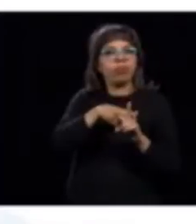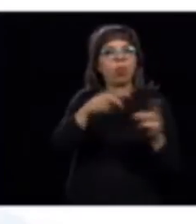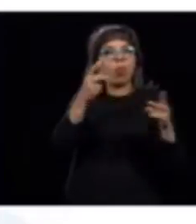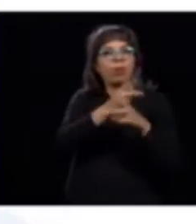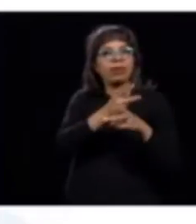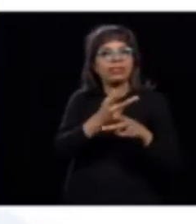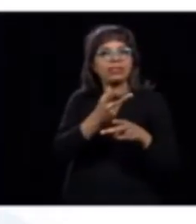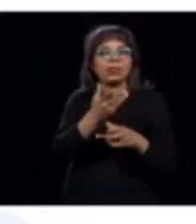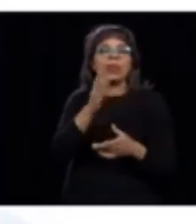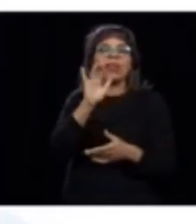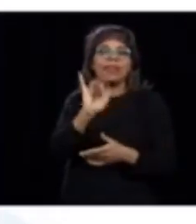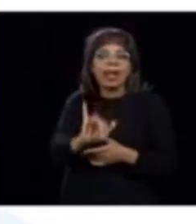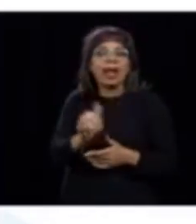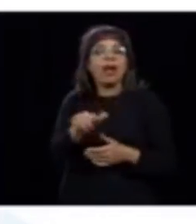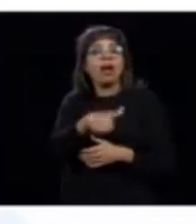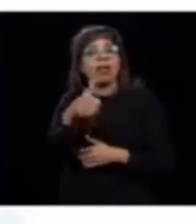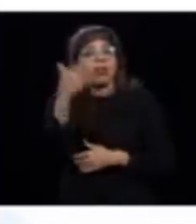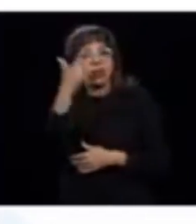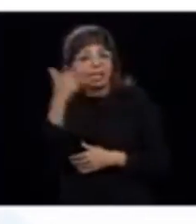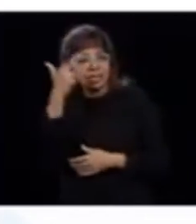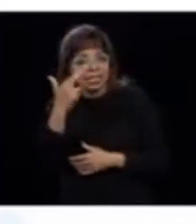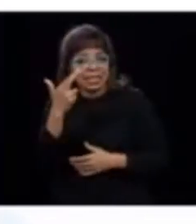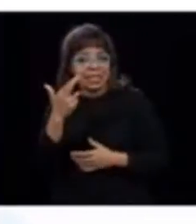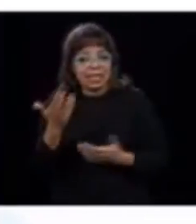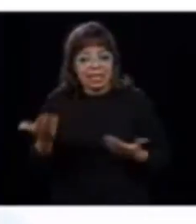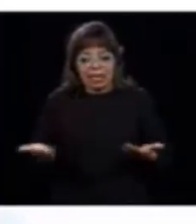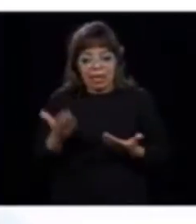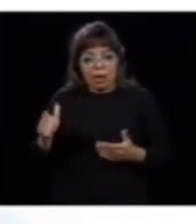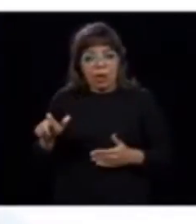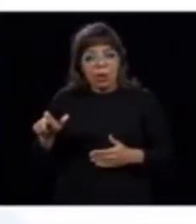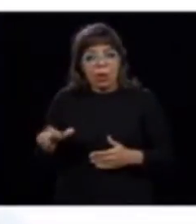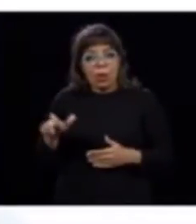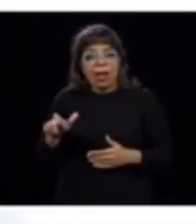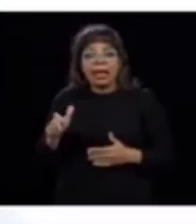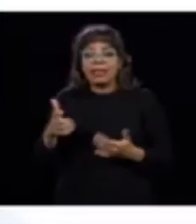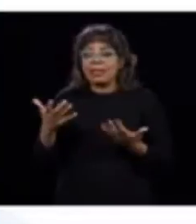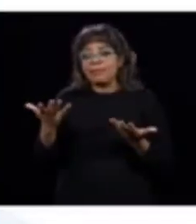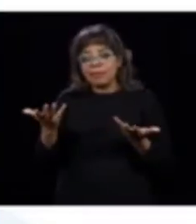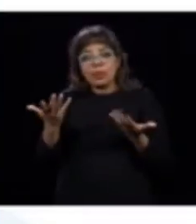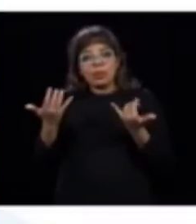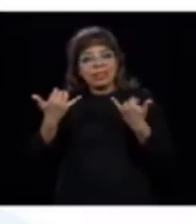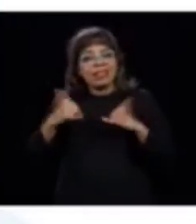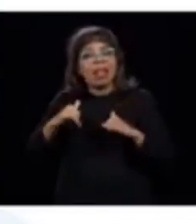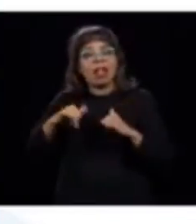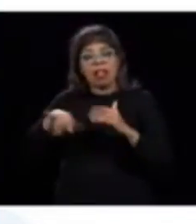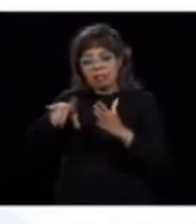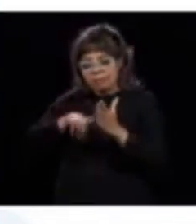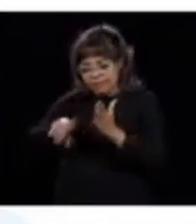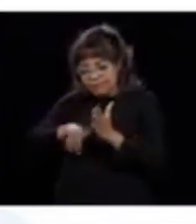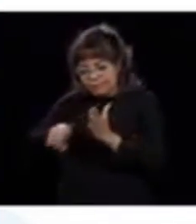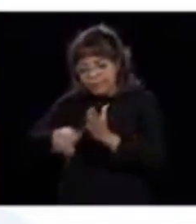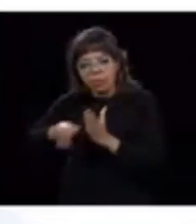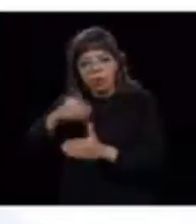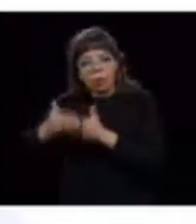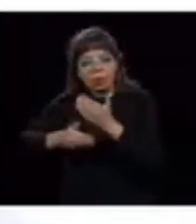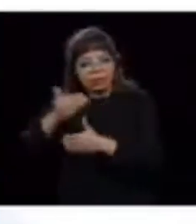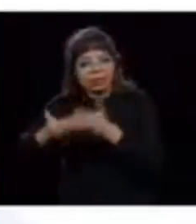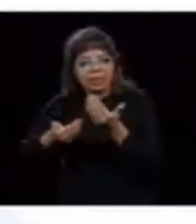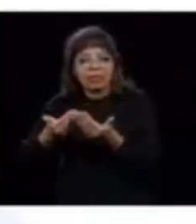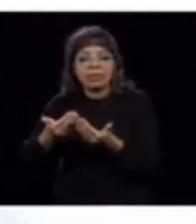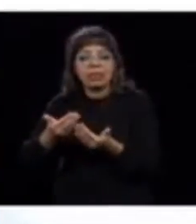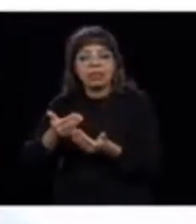think it will be, we are still having hypothesis. It will be interesting to after